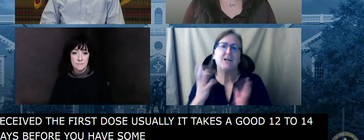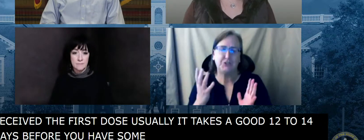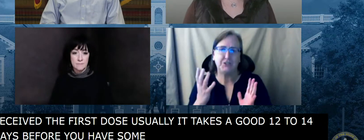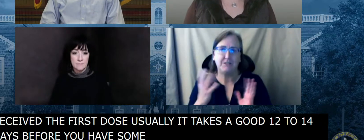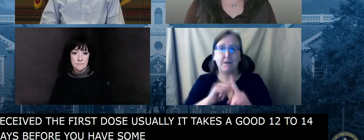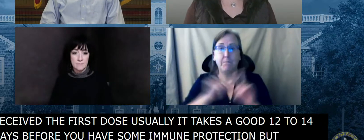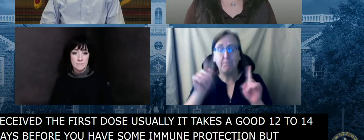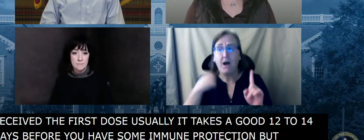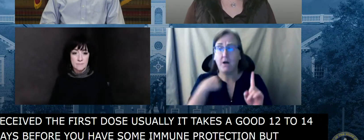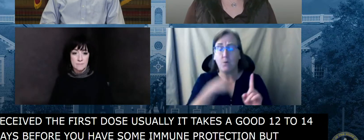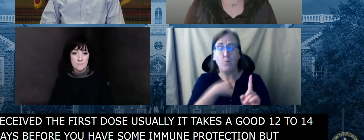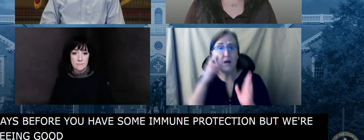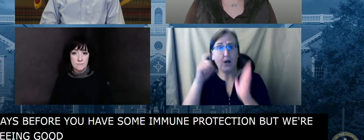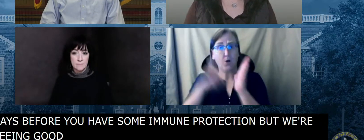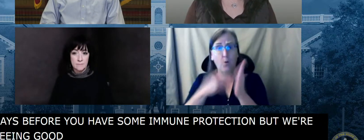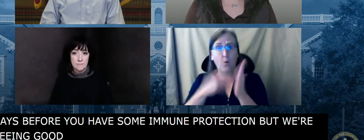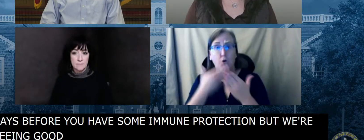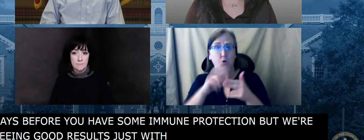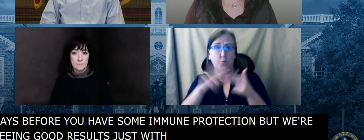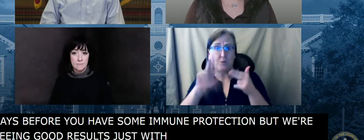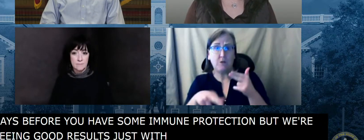dose with these vaccines.